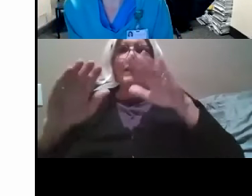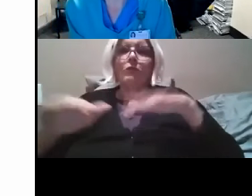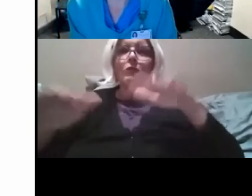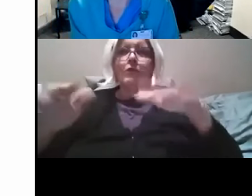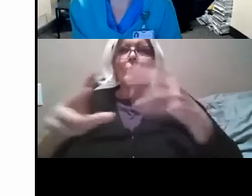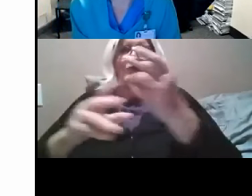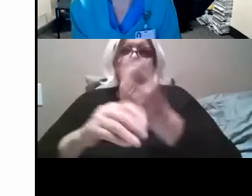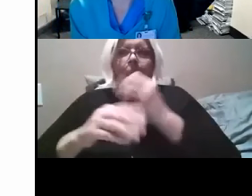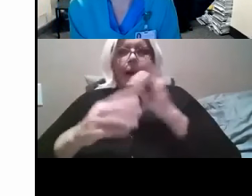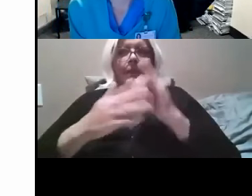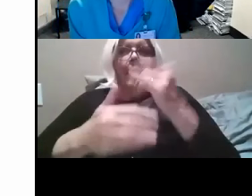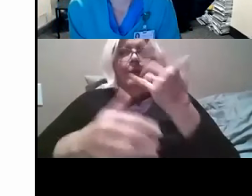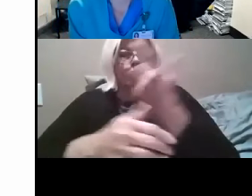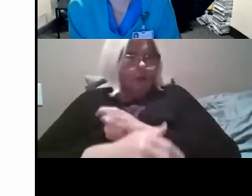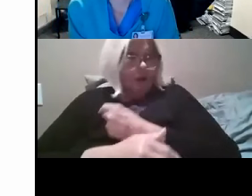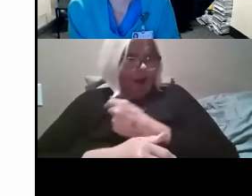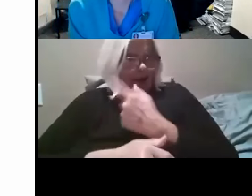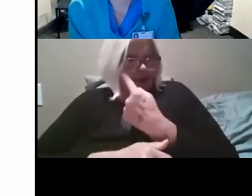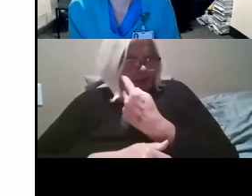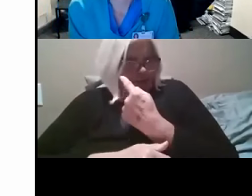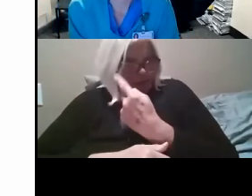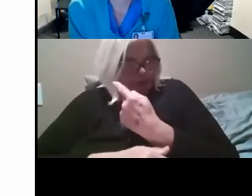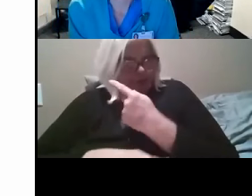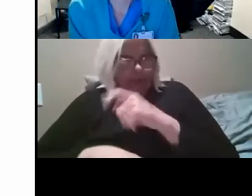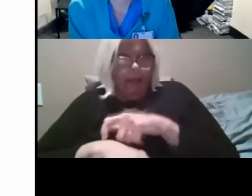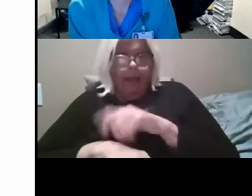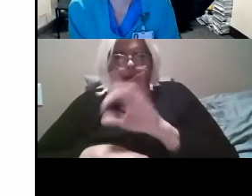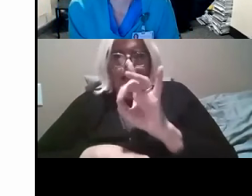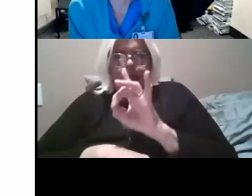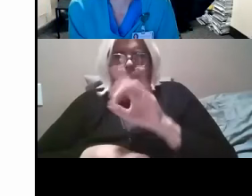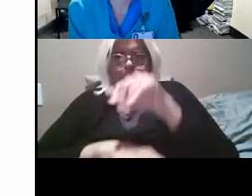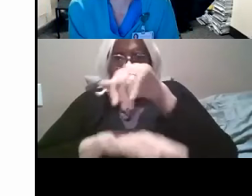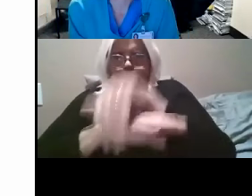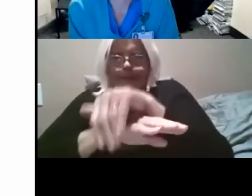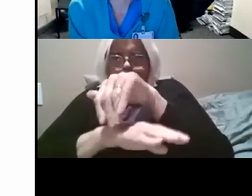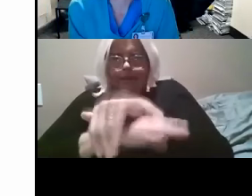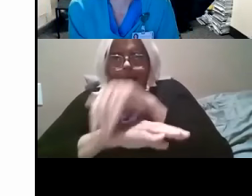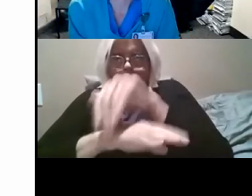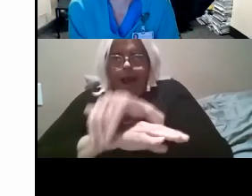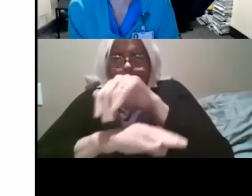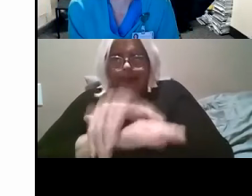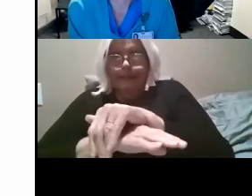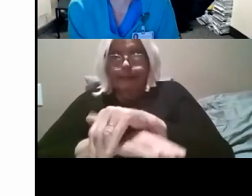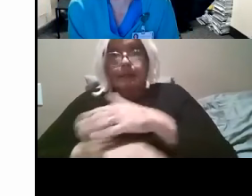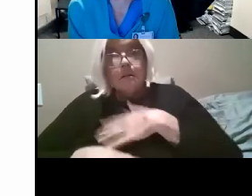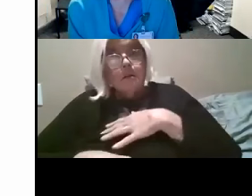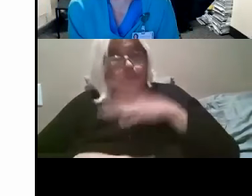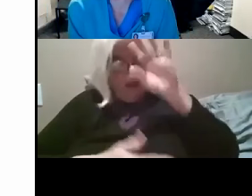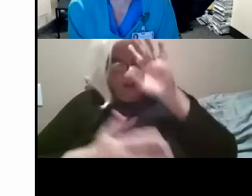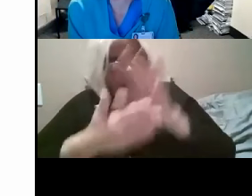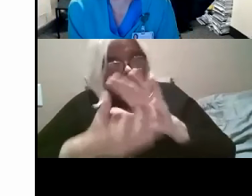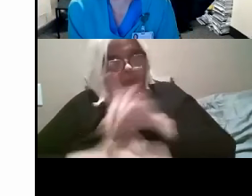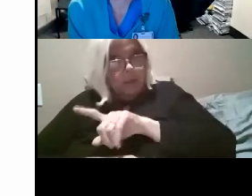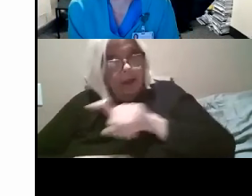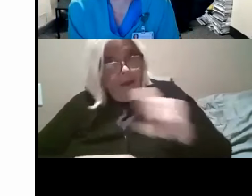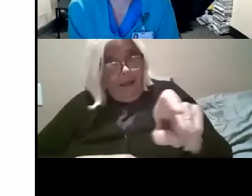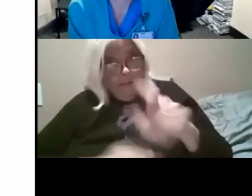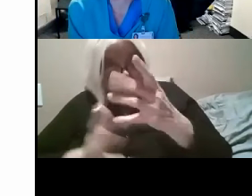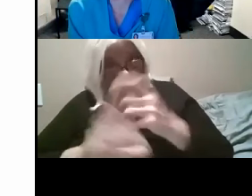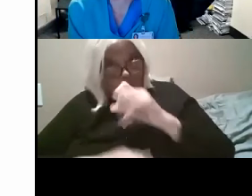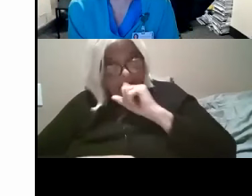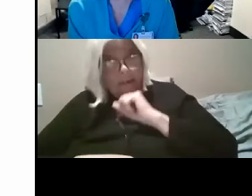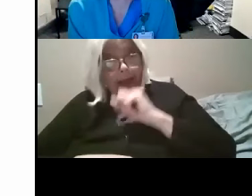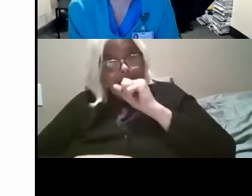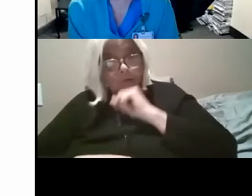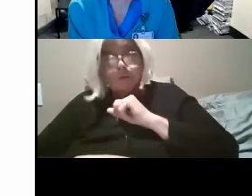but they were excited to get this vaccine, and they know that it means that some good changes